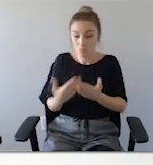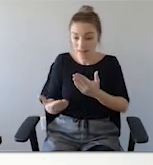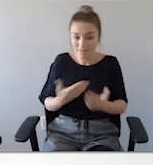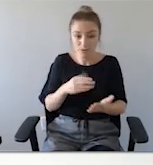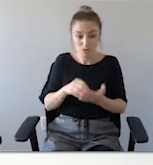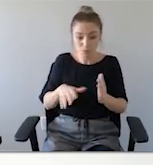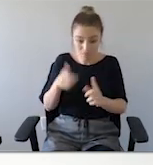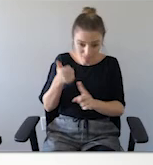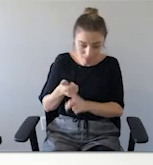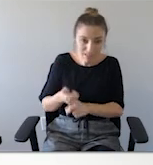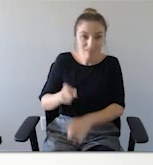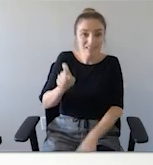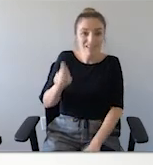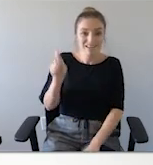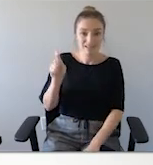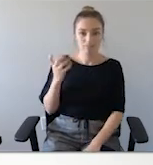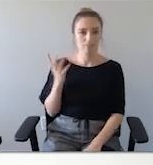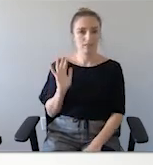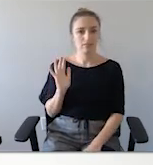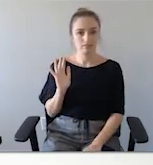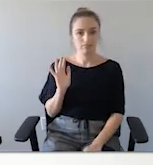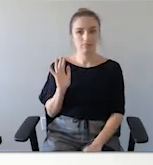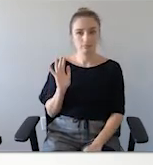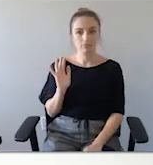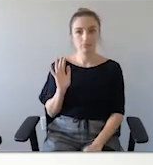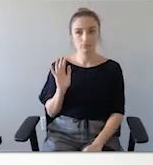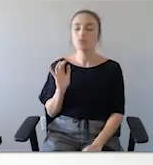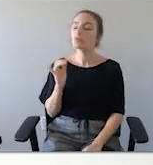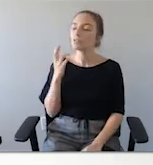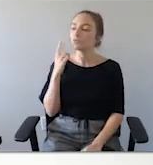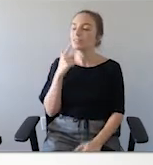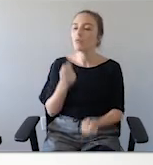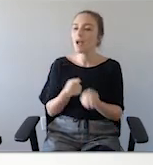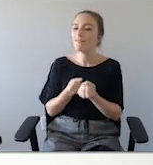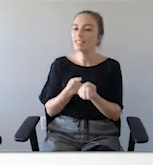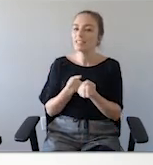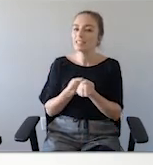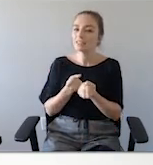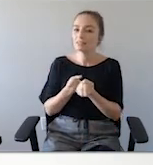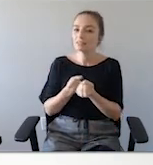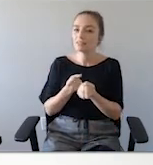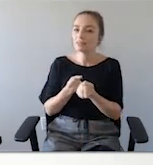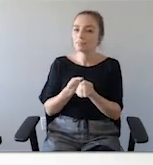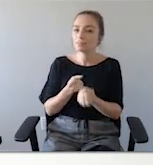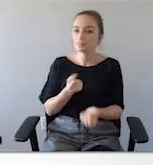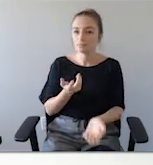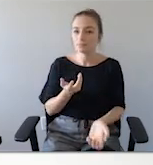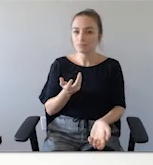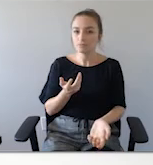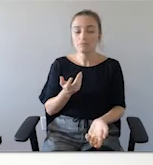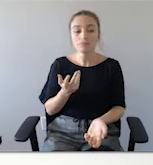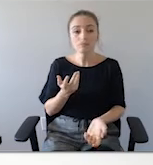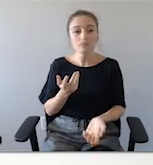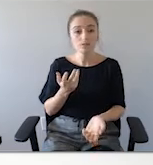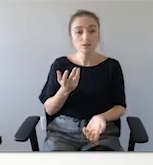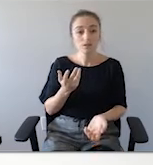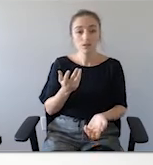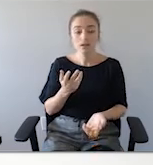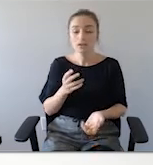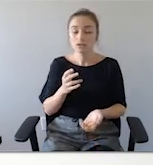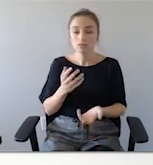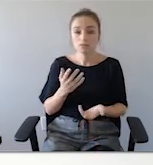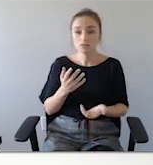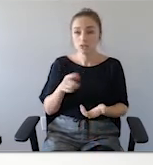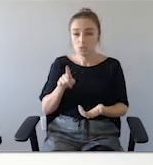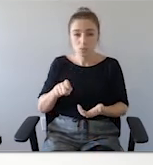that's where advocacy comes in. Is you have to be able to, and it's a craft, and the more training you get, the better you'll get at it, to